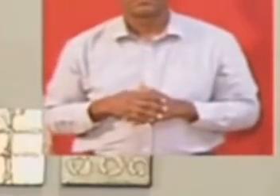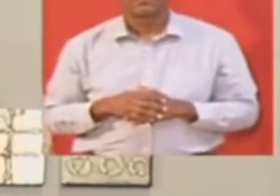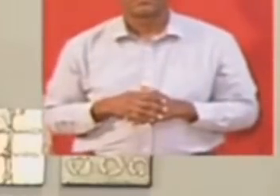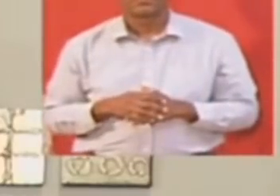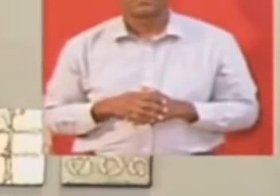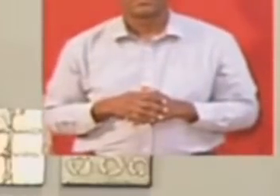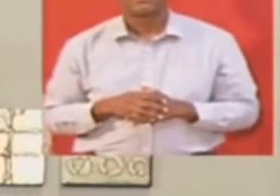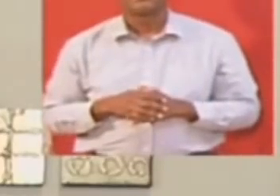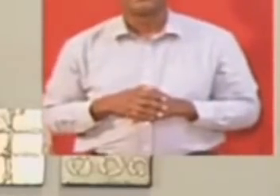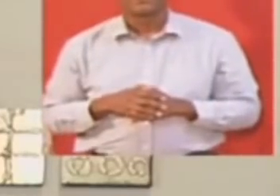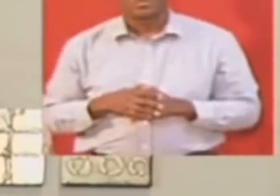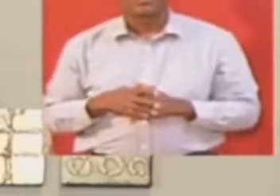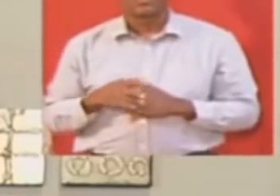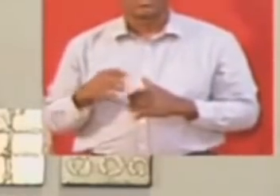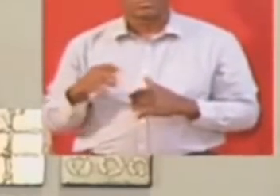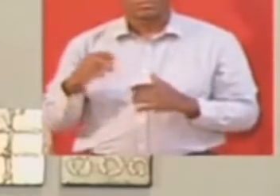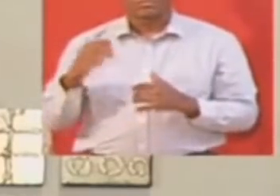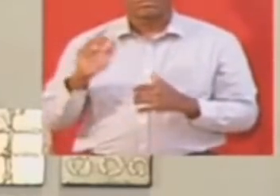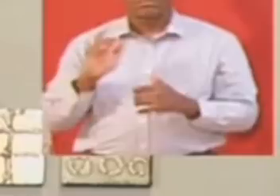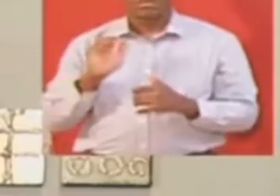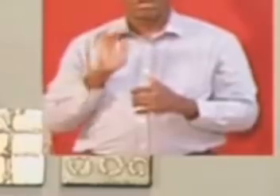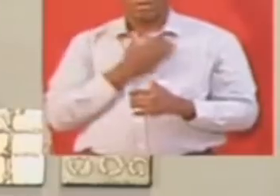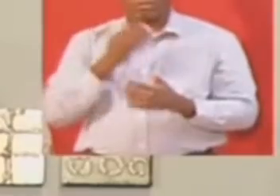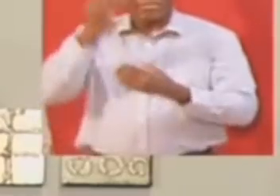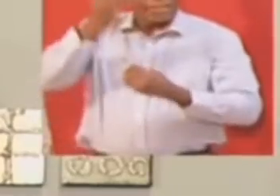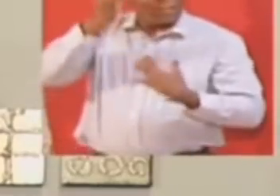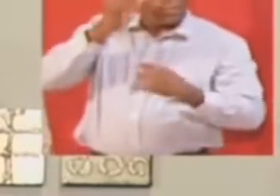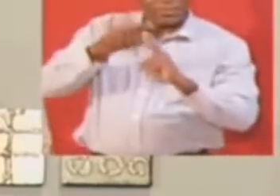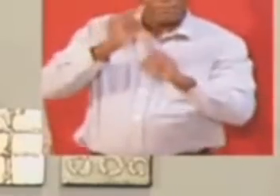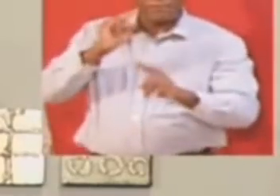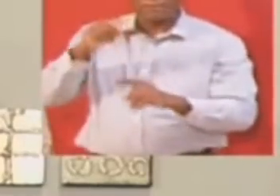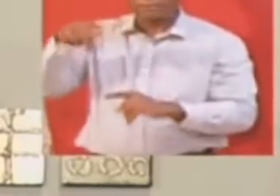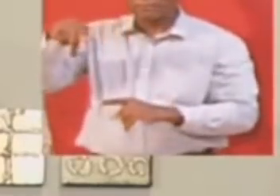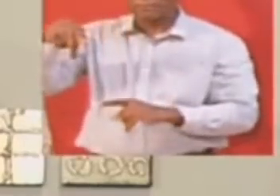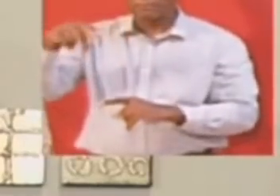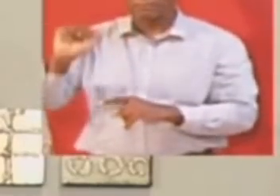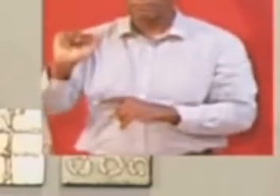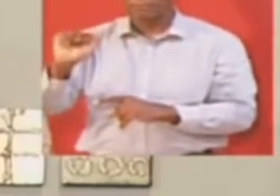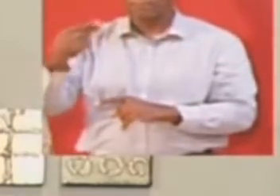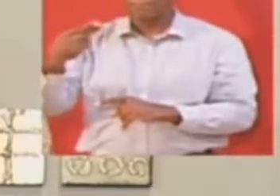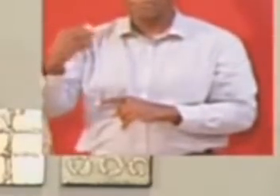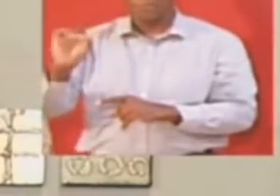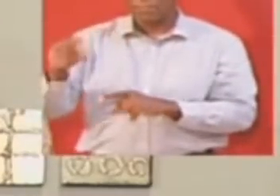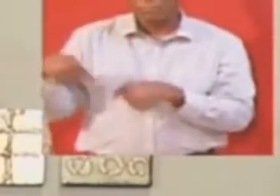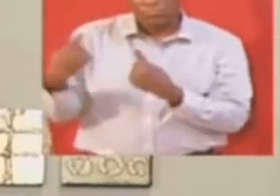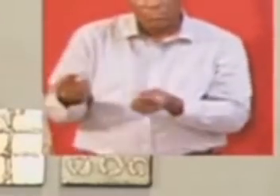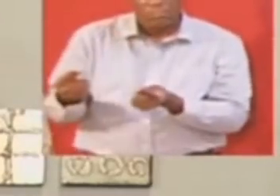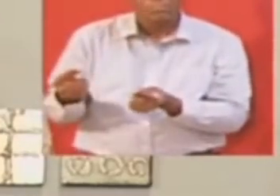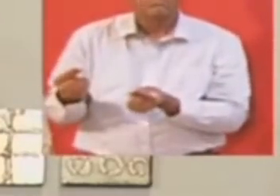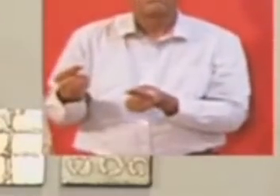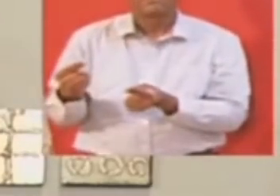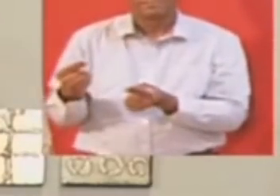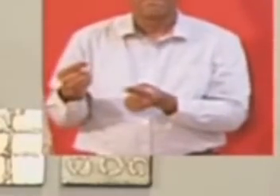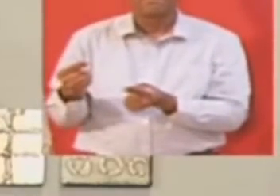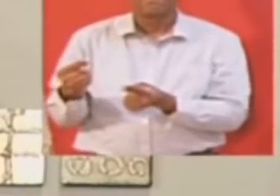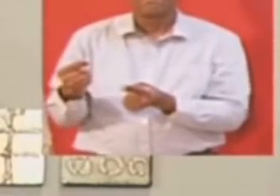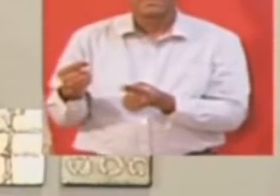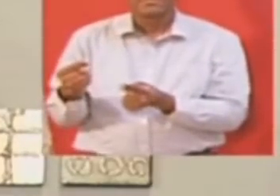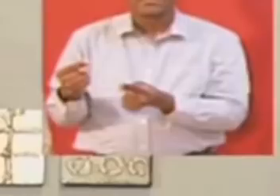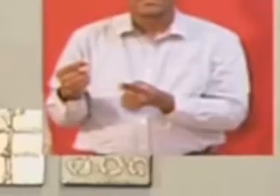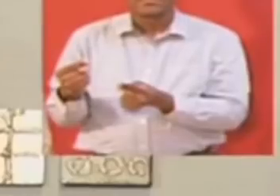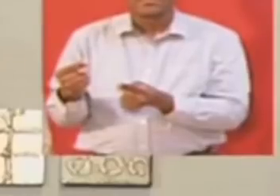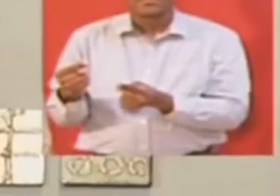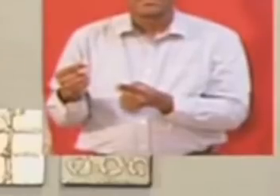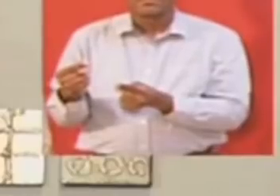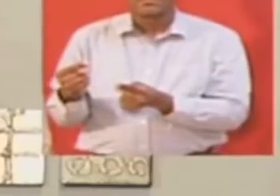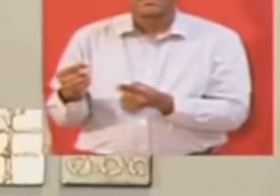from PAHO. So once we have those tests, we will be even more quickly at the emergency department level, tell you don't have COVID, and then of course we can